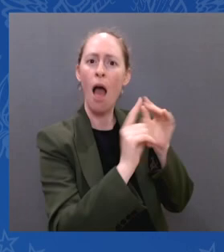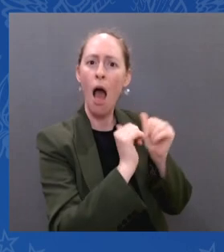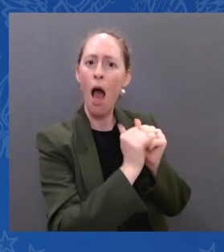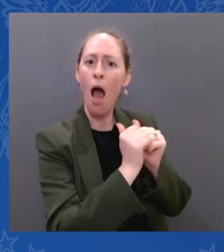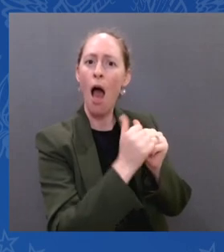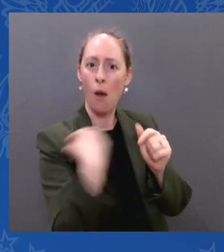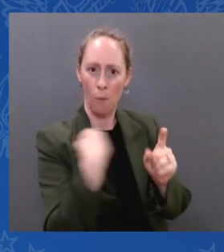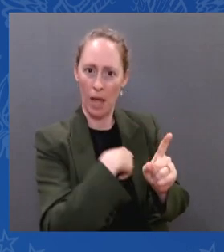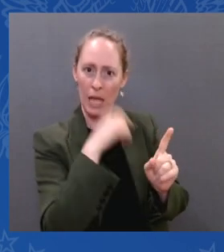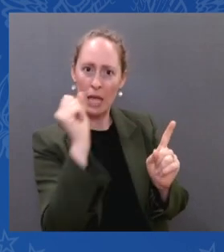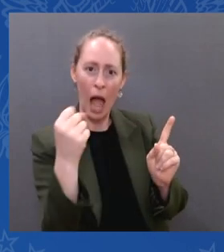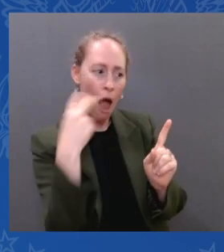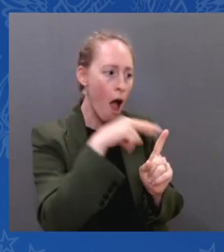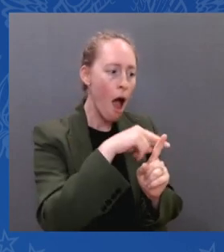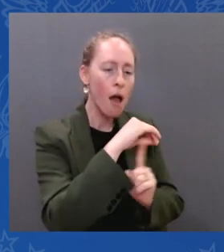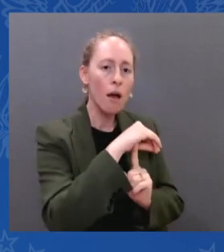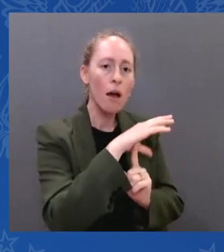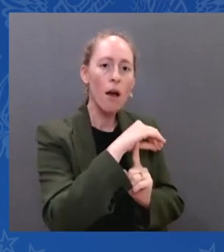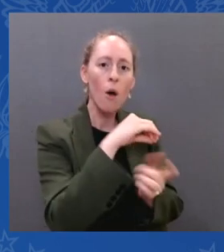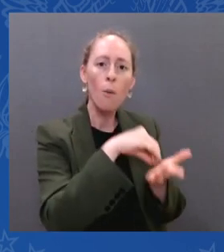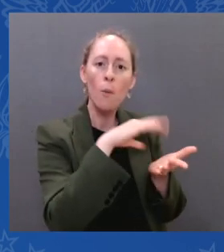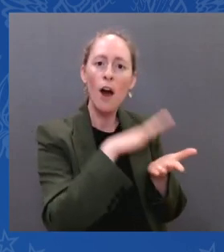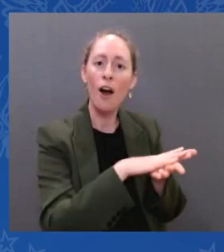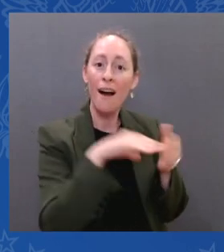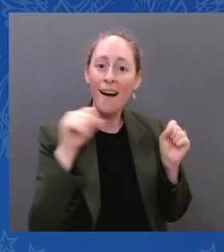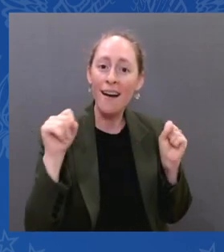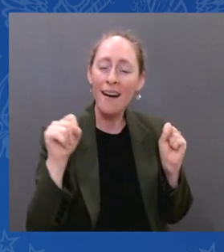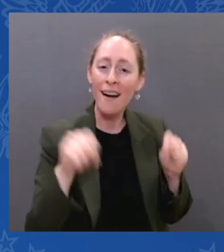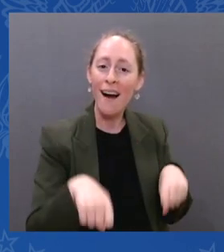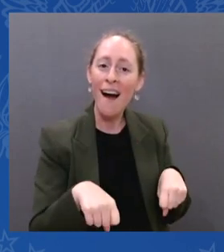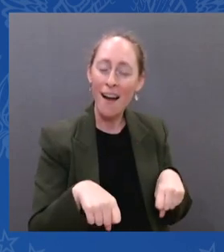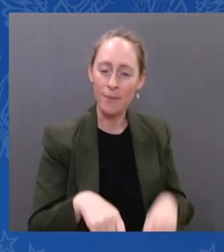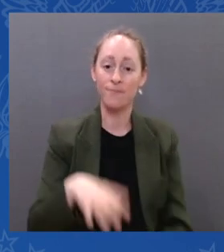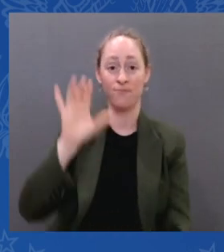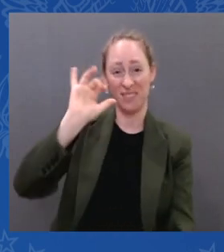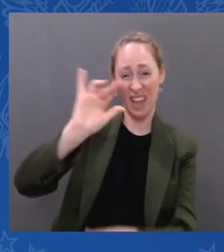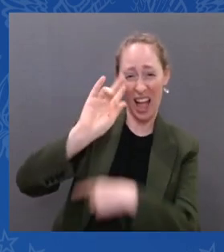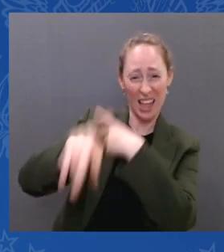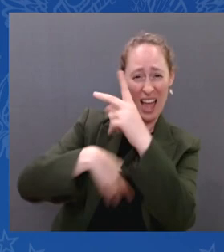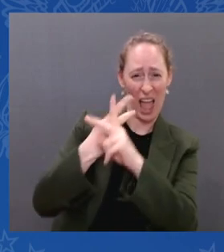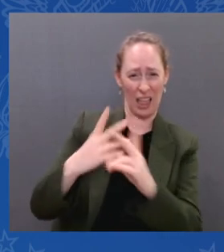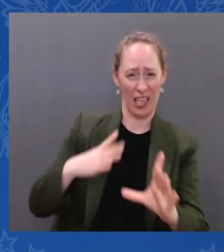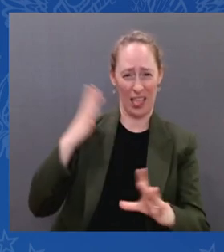this telescope. It is going to be so precise, you're going to see